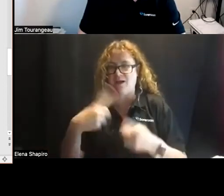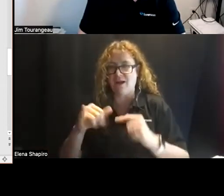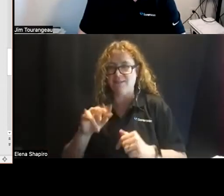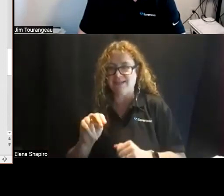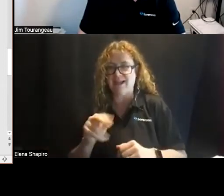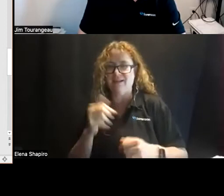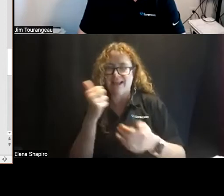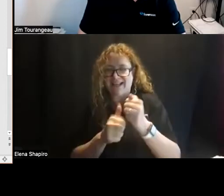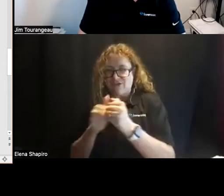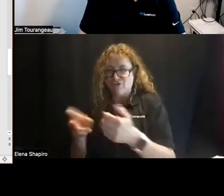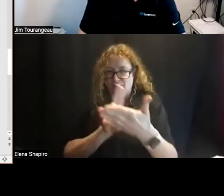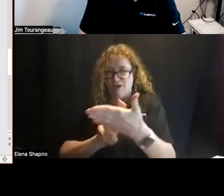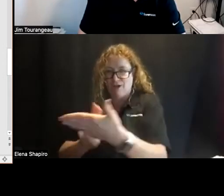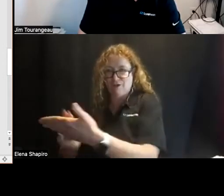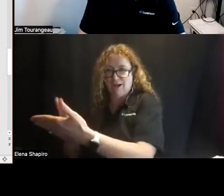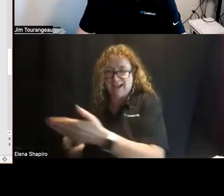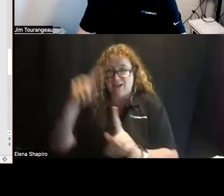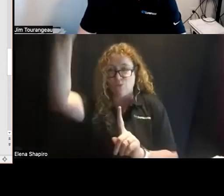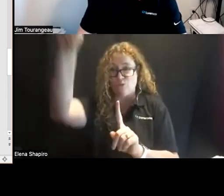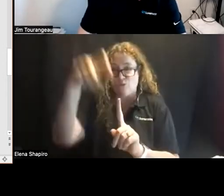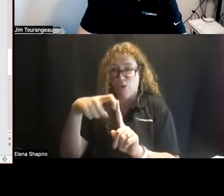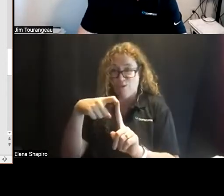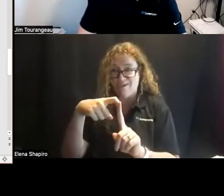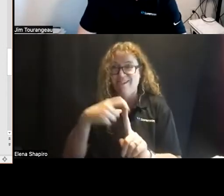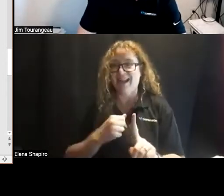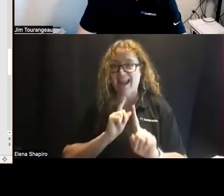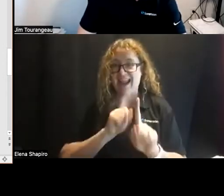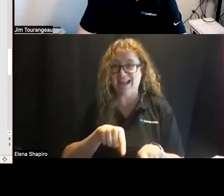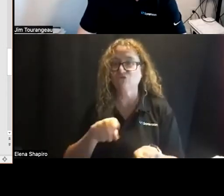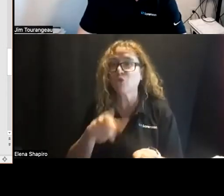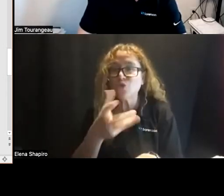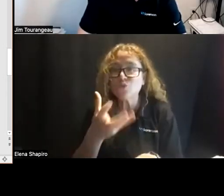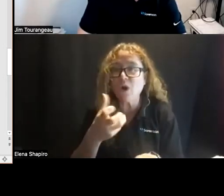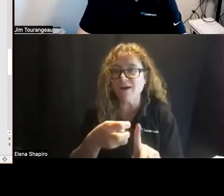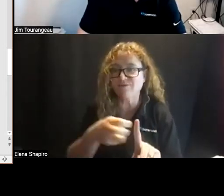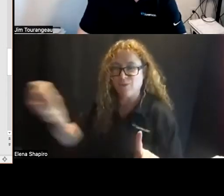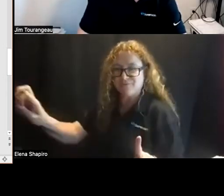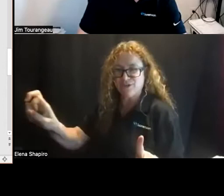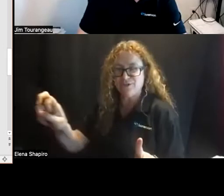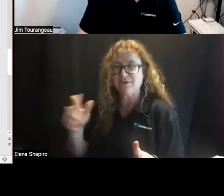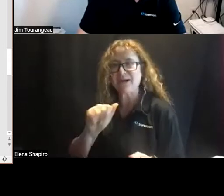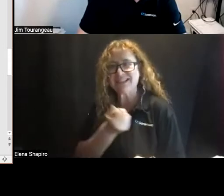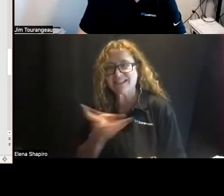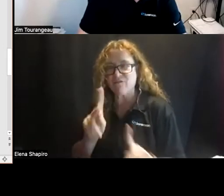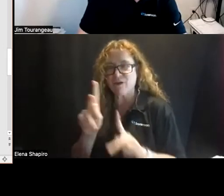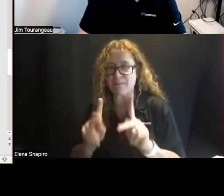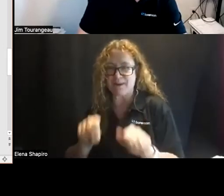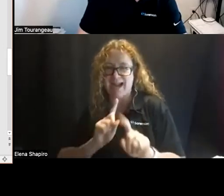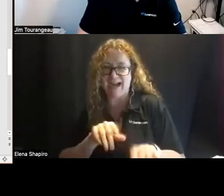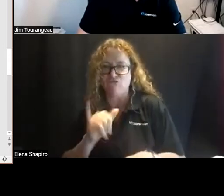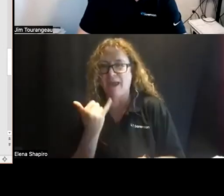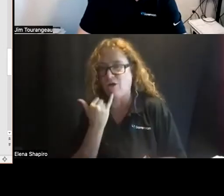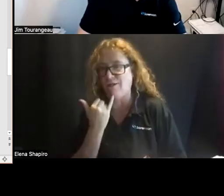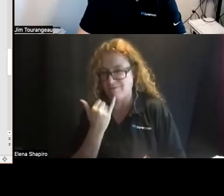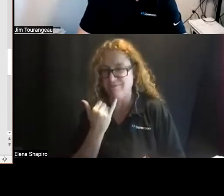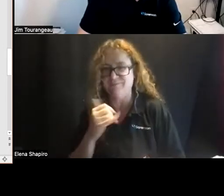people that are functioning in the answering the phone capacity. So you can have it so that everyone's logged in, and after that call gets directed